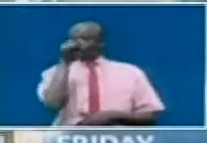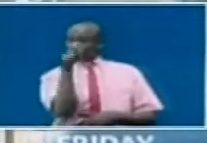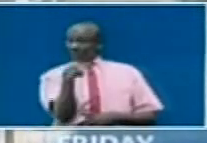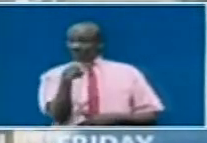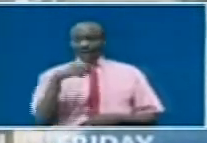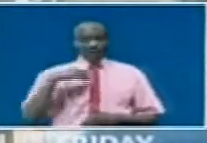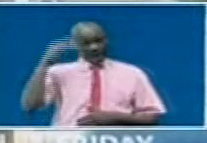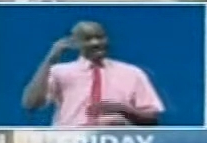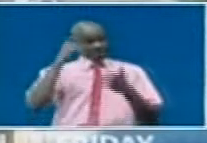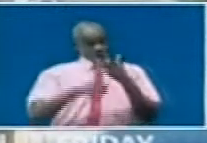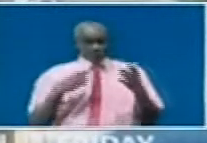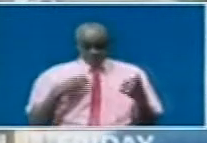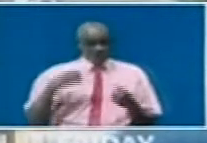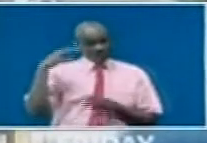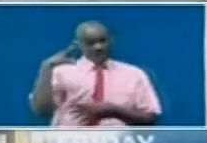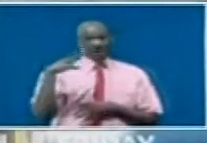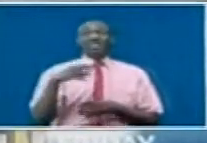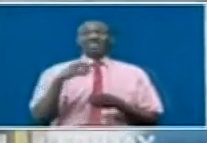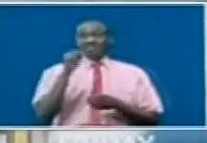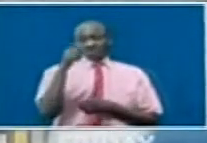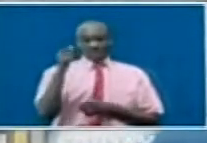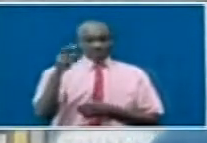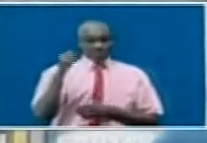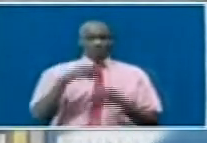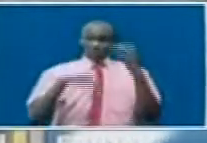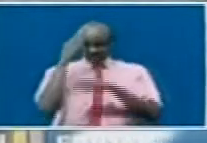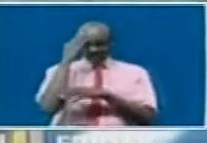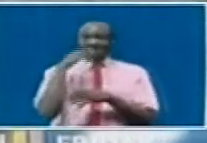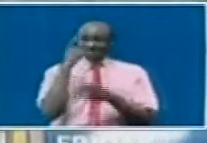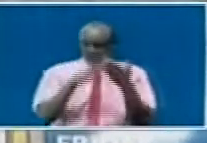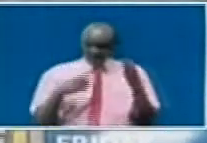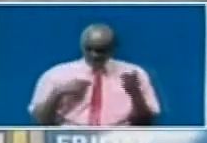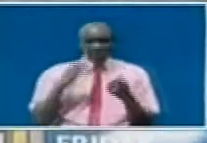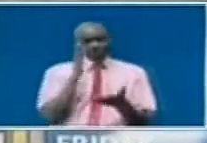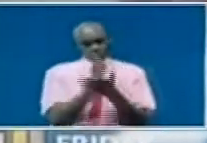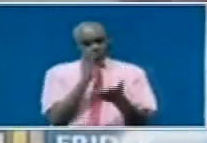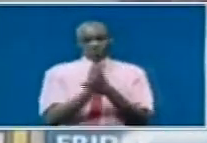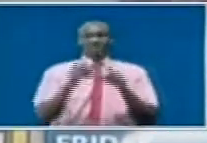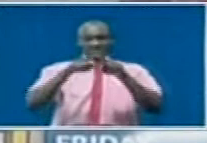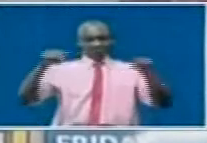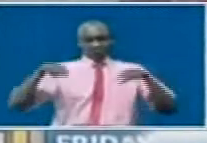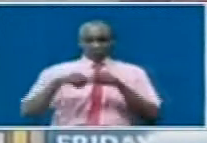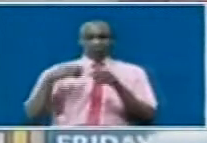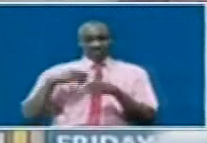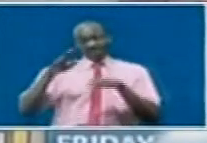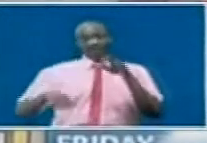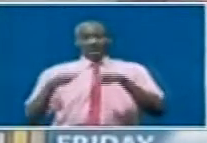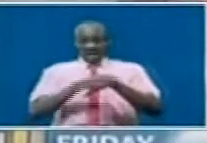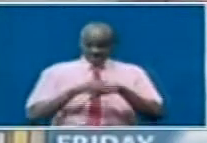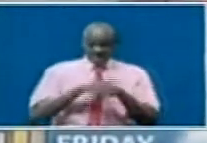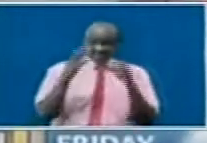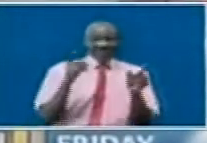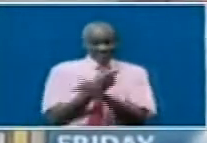the high cost of power that saw Strathmore University become the first fully carbon-neutral university in sub-Saharan Africa